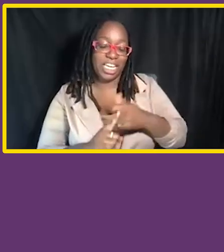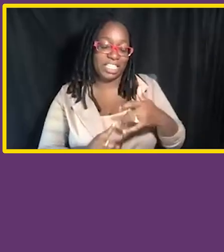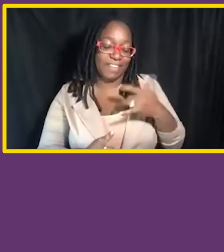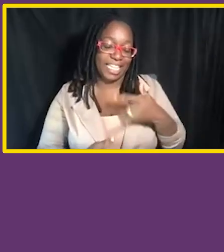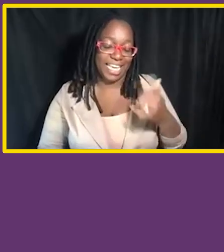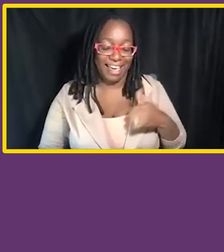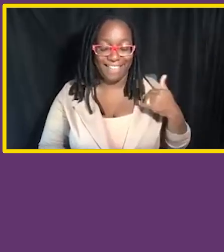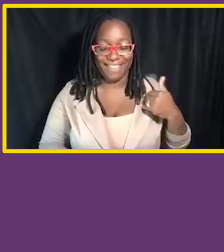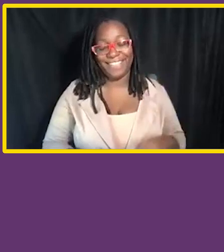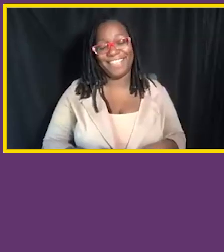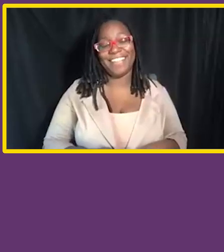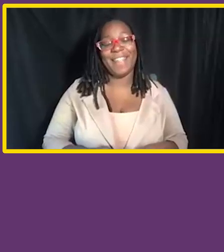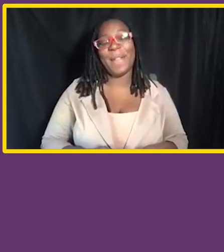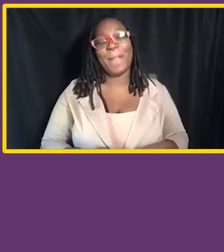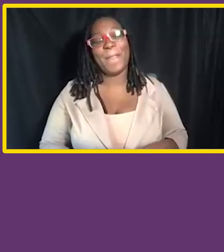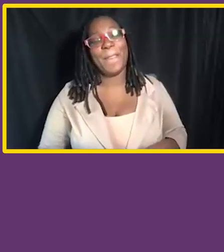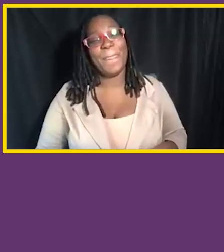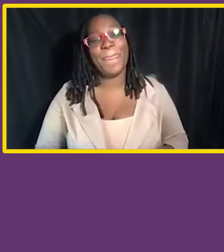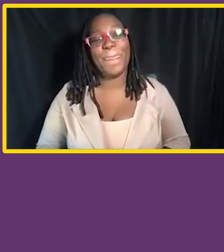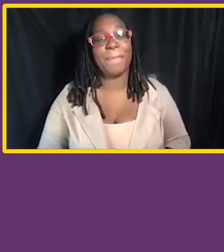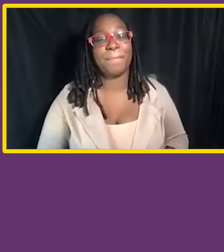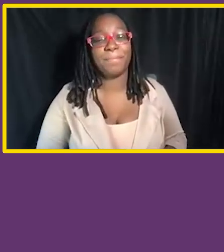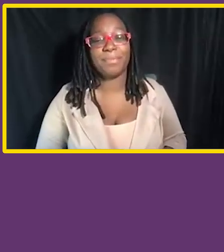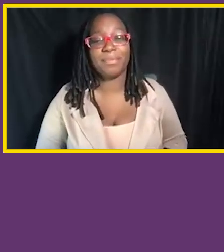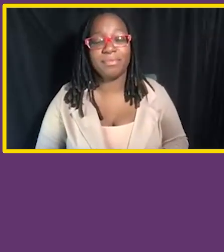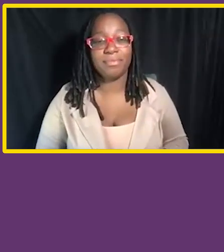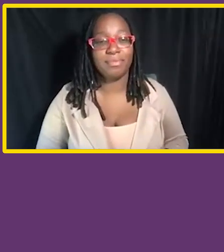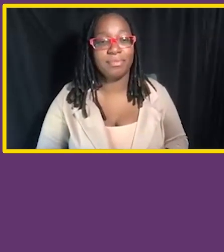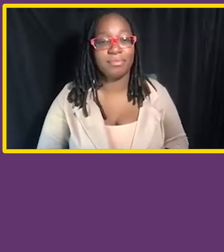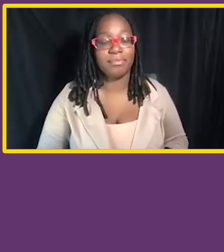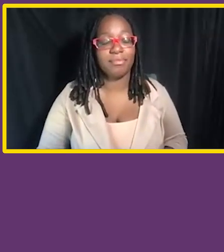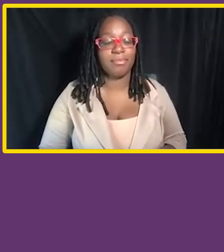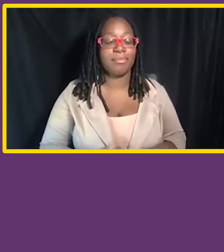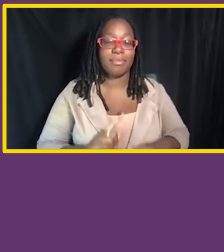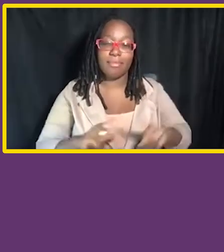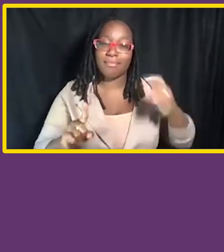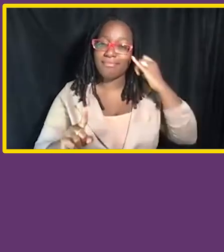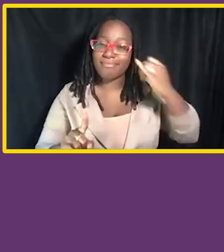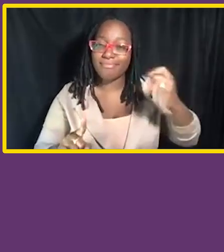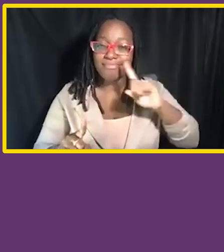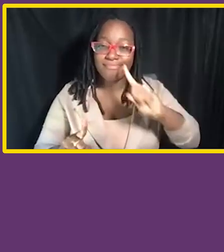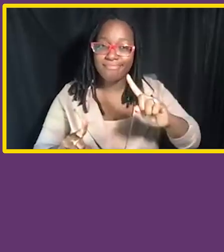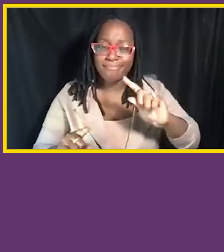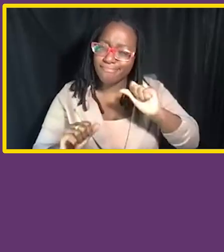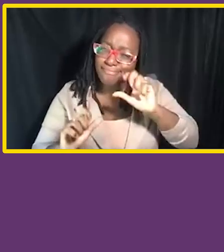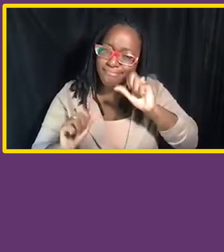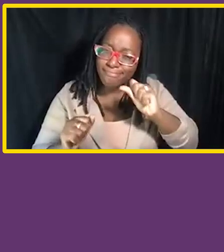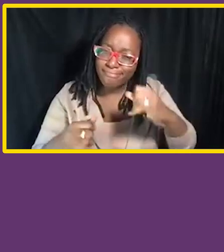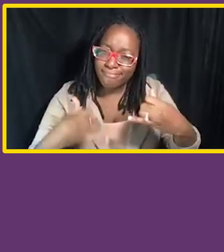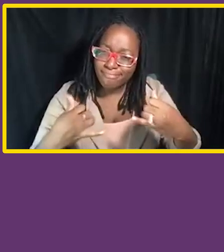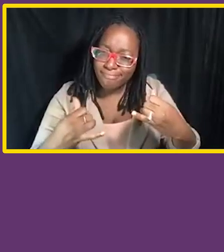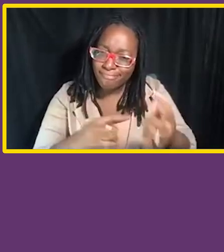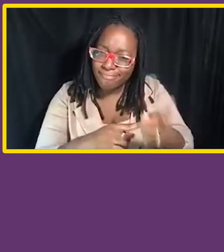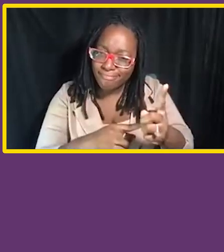But you know, this idea is so fascinating in this moment, because at the